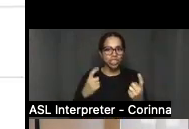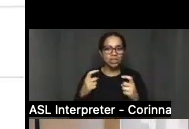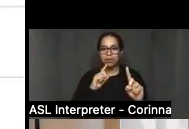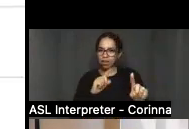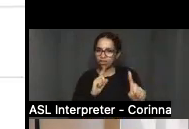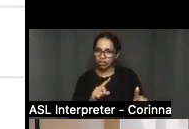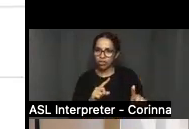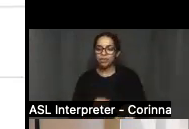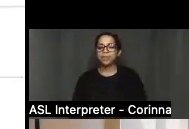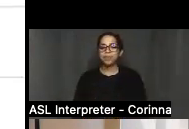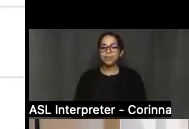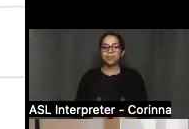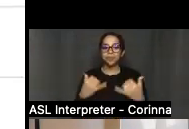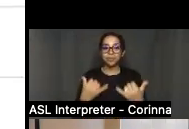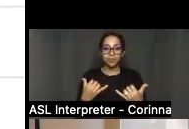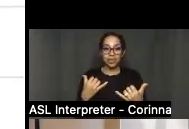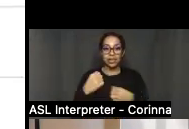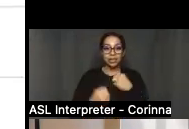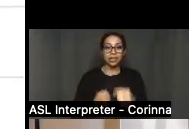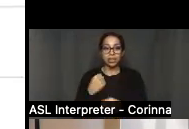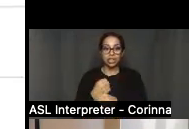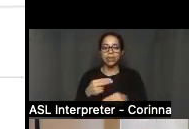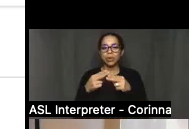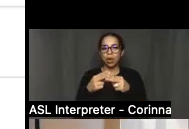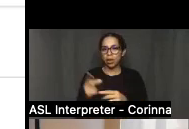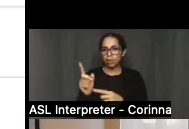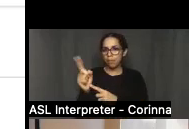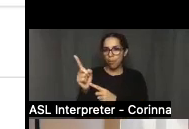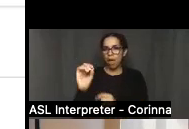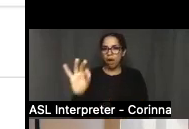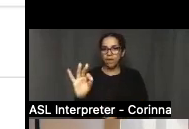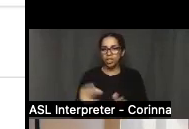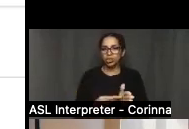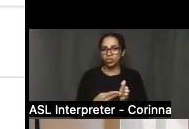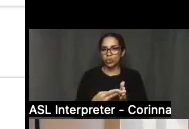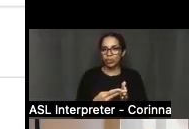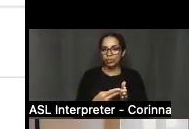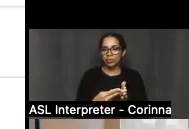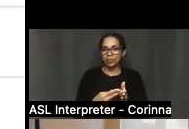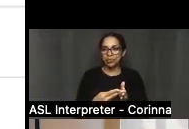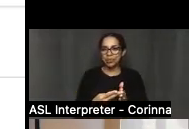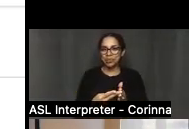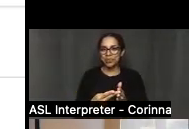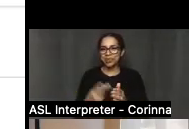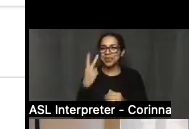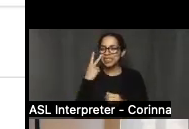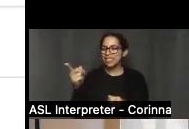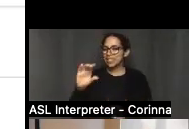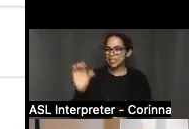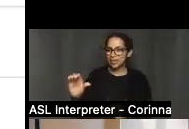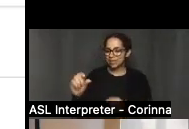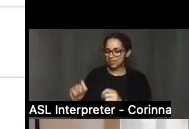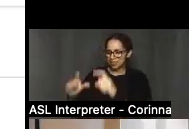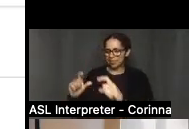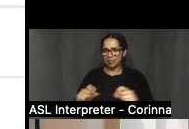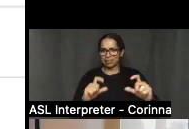We're calling this year's CHAS a moment of truth. I know, we're watching the Zoom things pop up. It's so distracting over on the